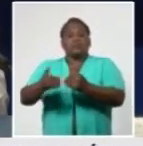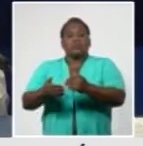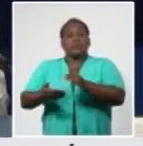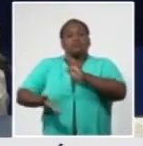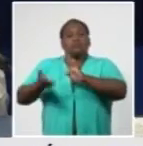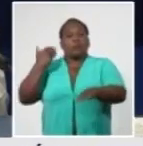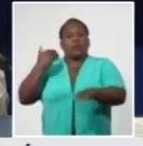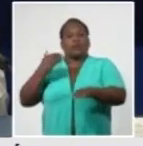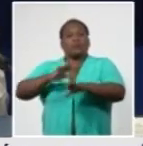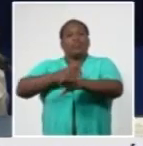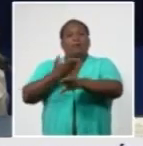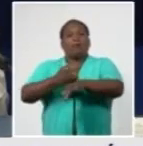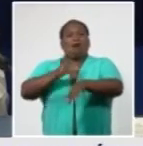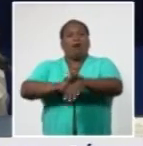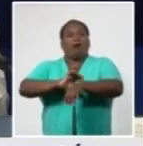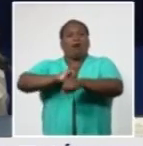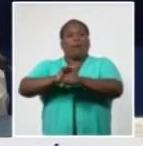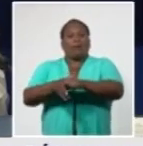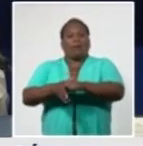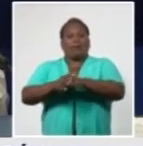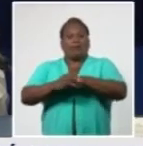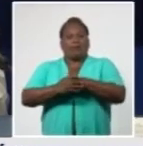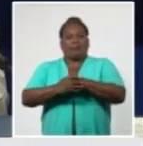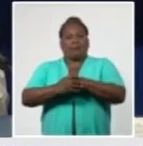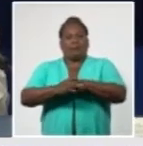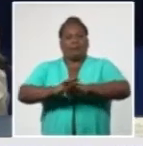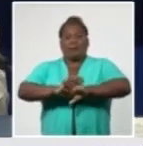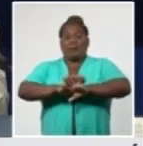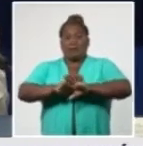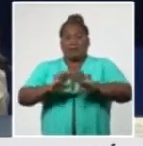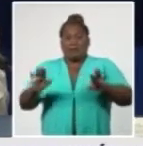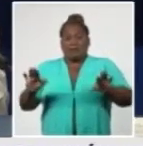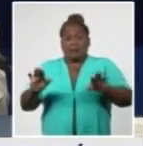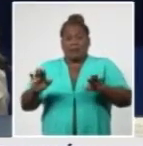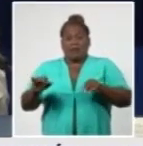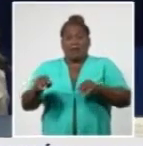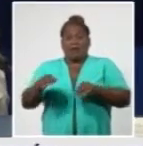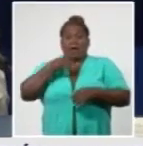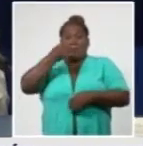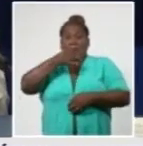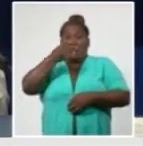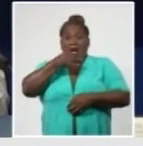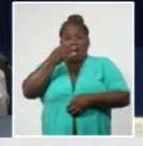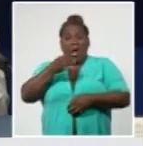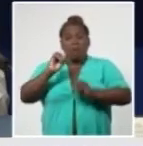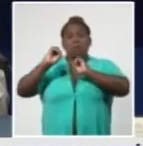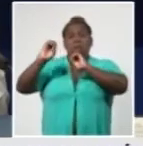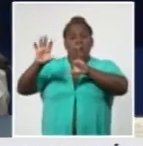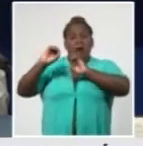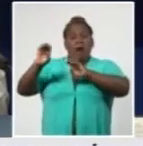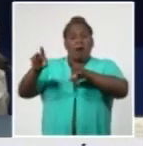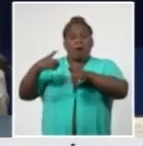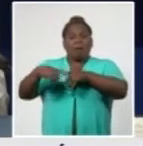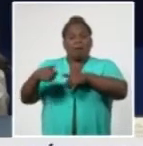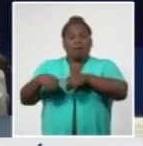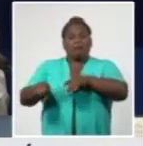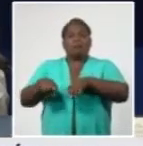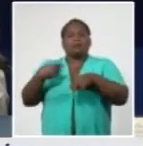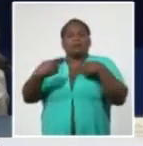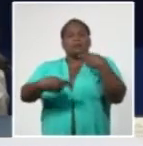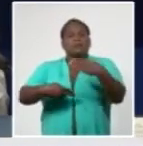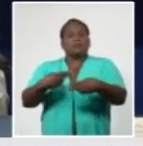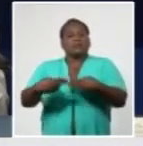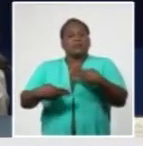phase 1 of the post-COVID-19 recovery stage, and we